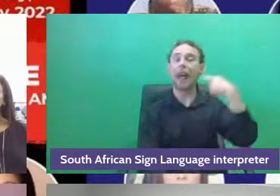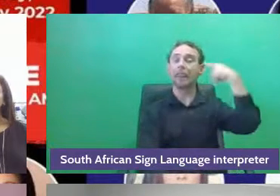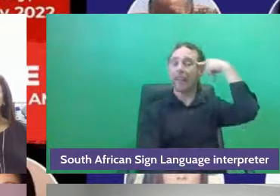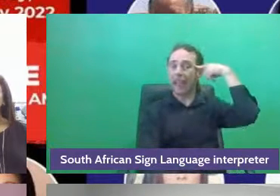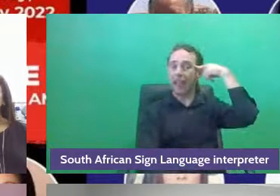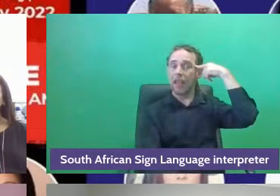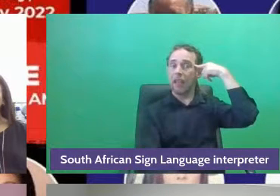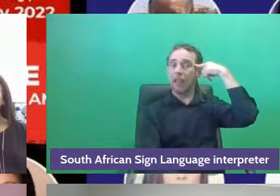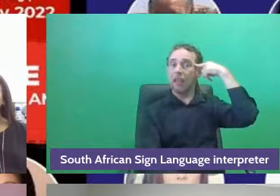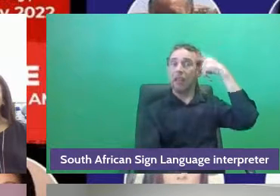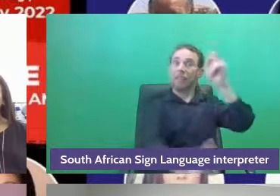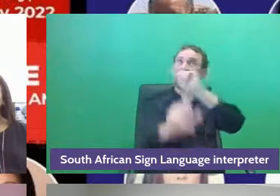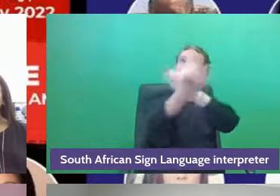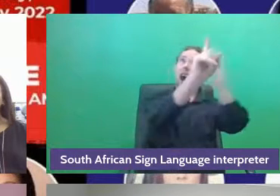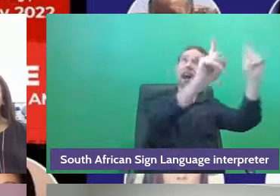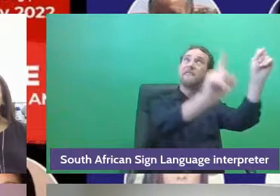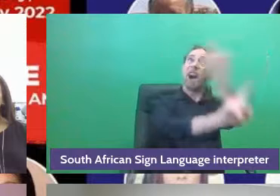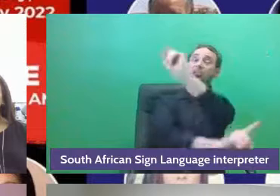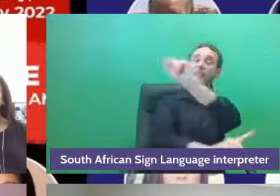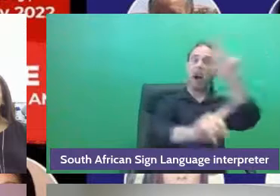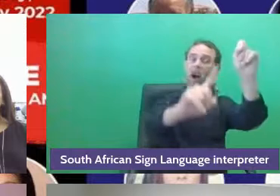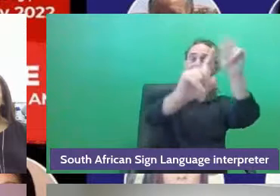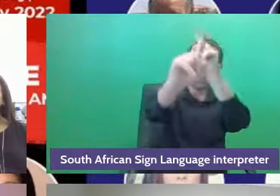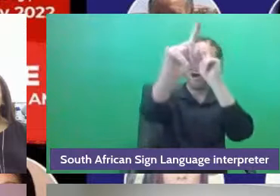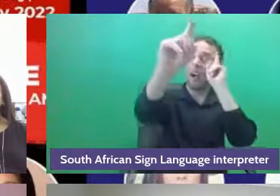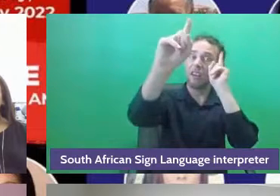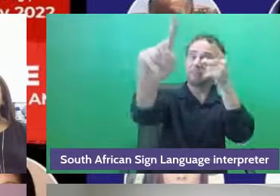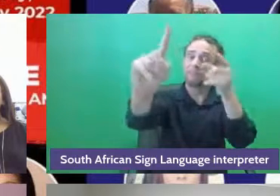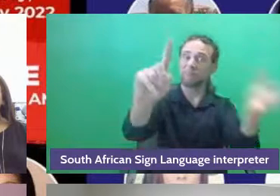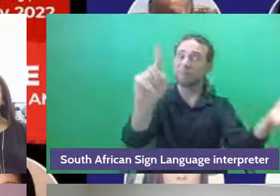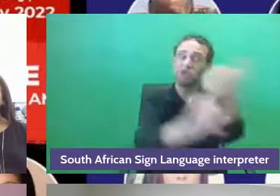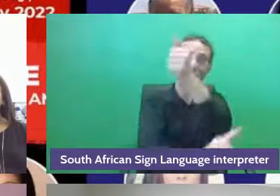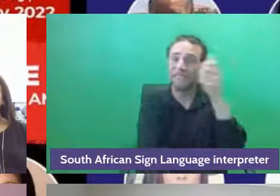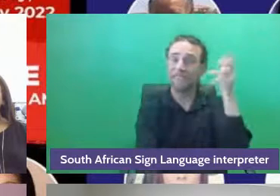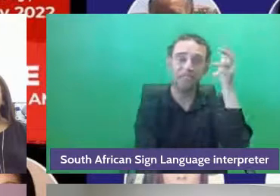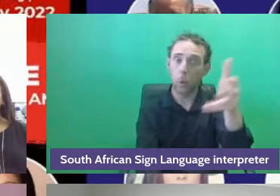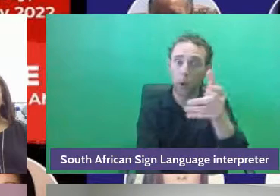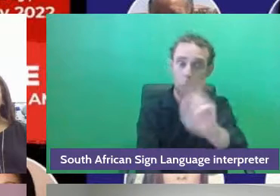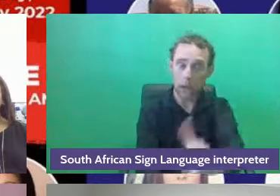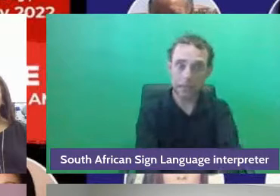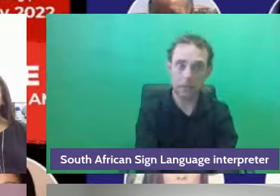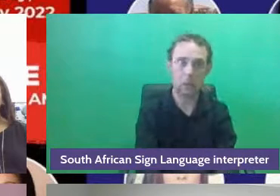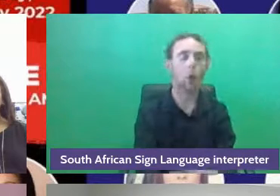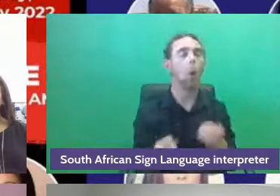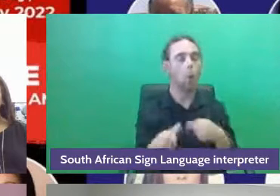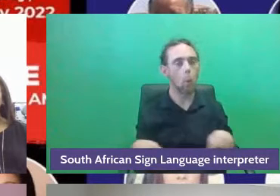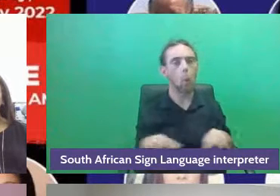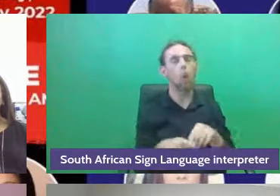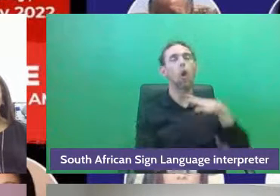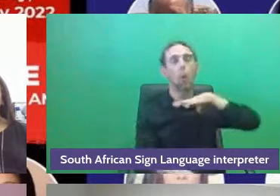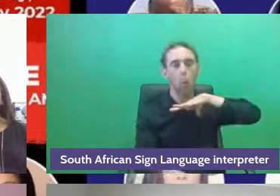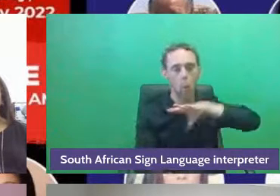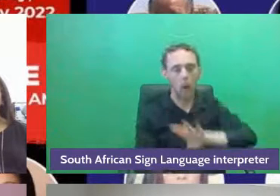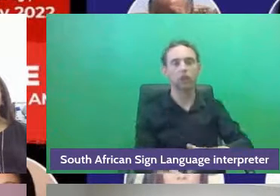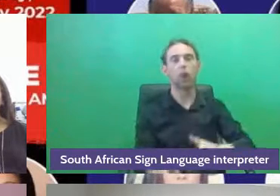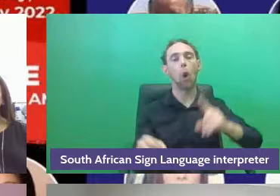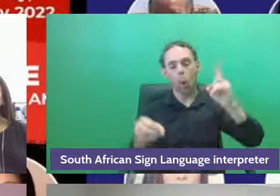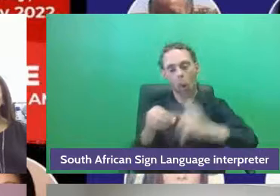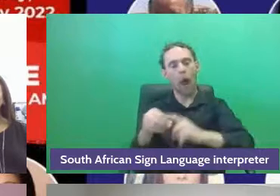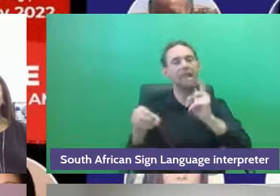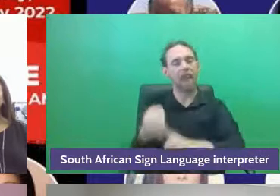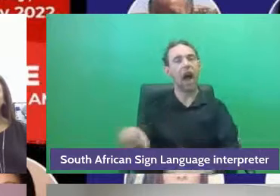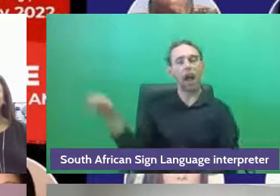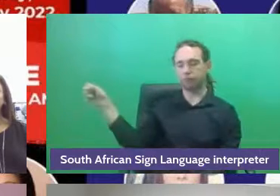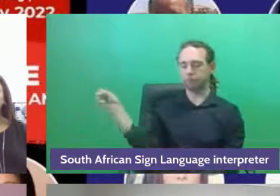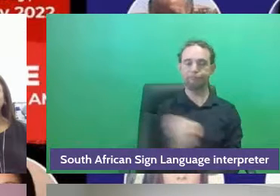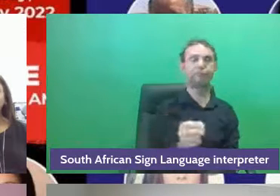long-term goal would also be them to employ qualified and accredited court interpreters,